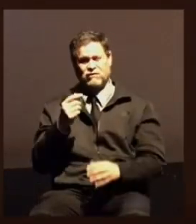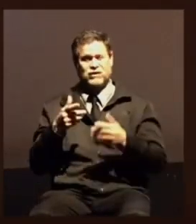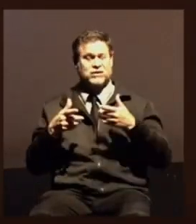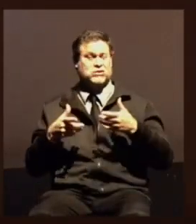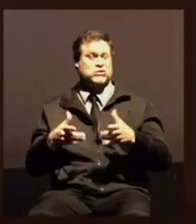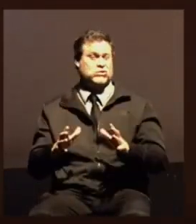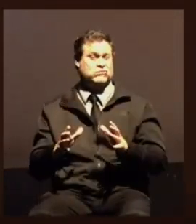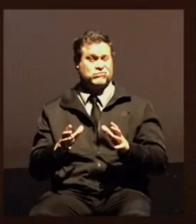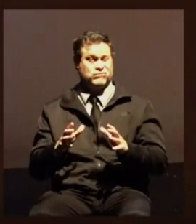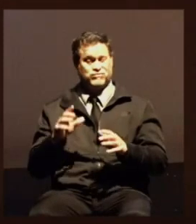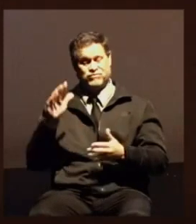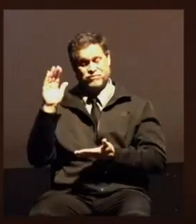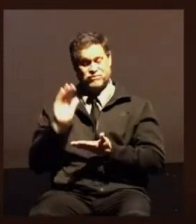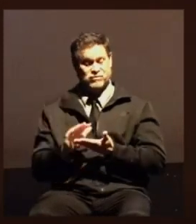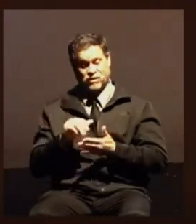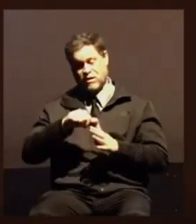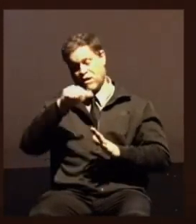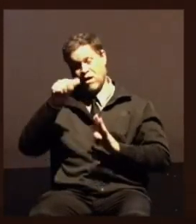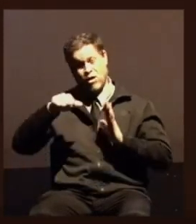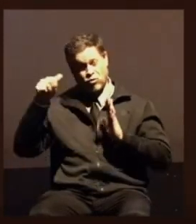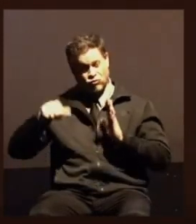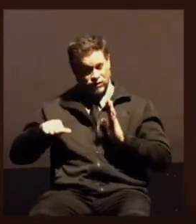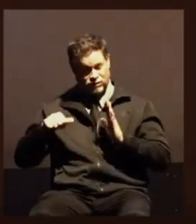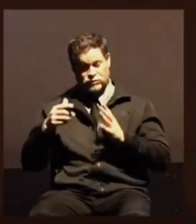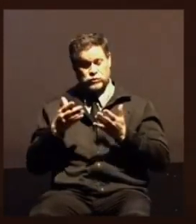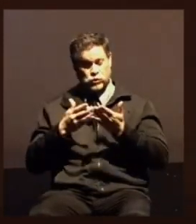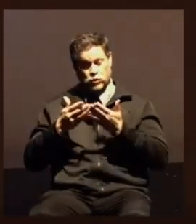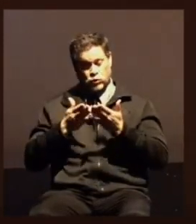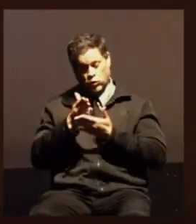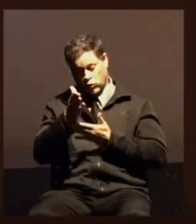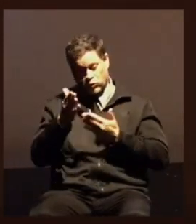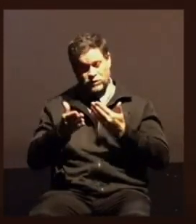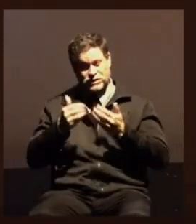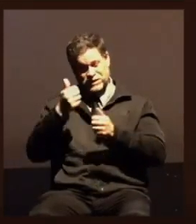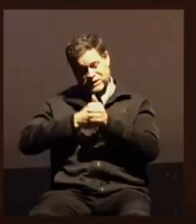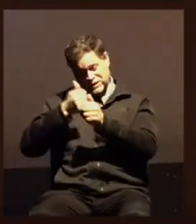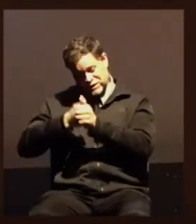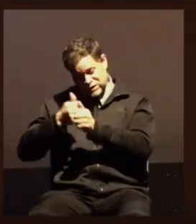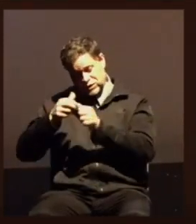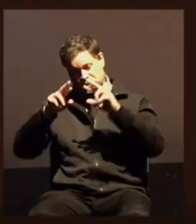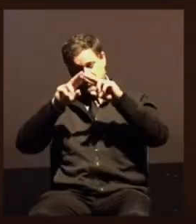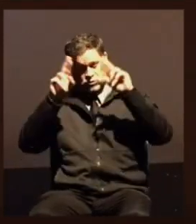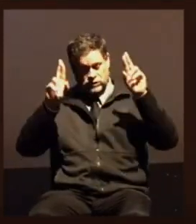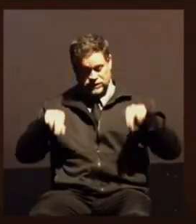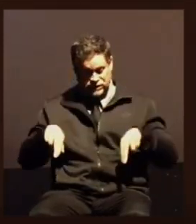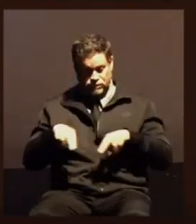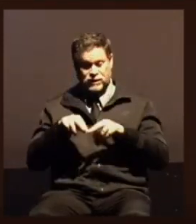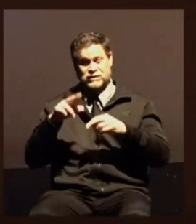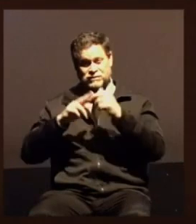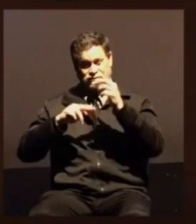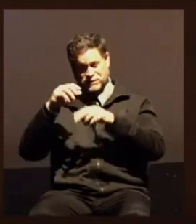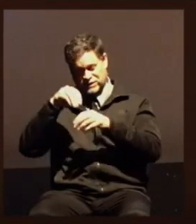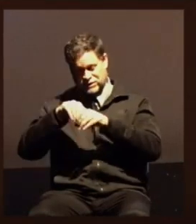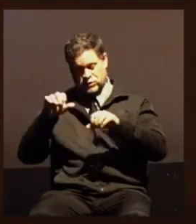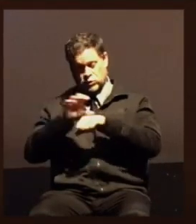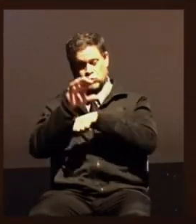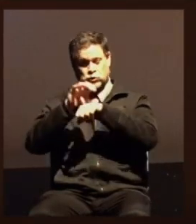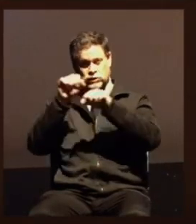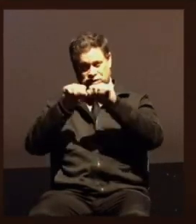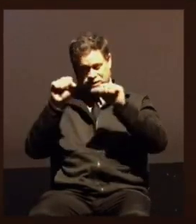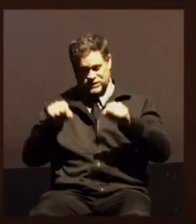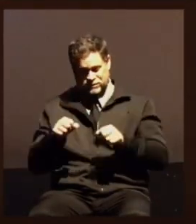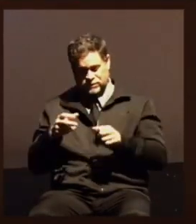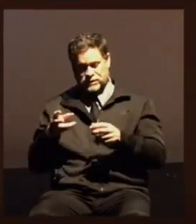chance, because what those algorithms were doing were going through each of the resumes built into a computing system